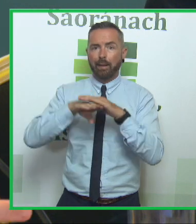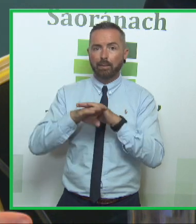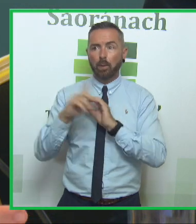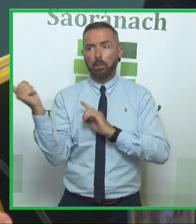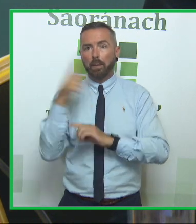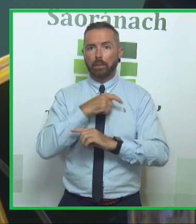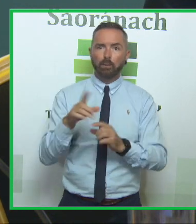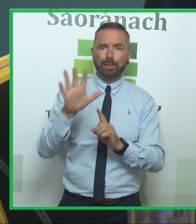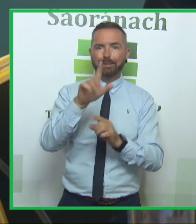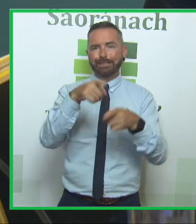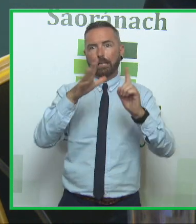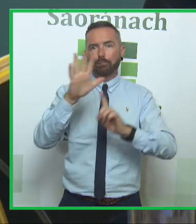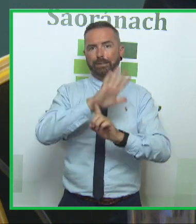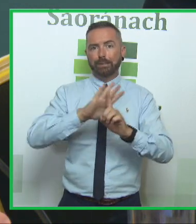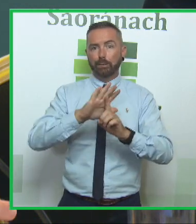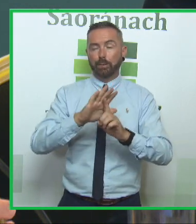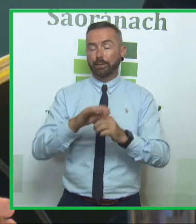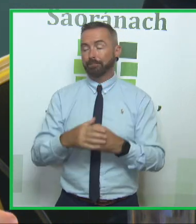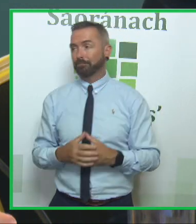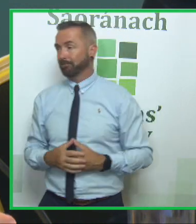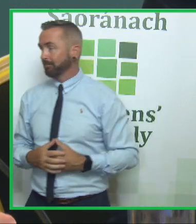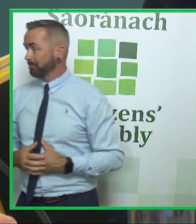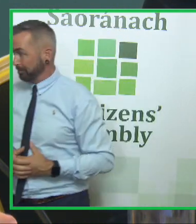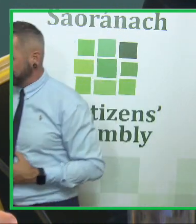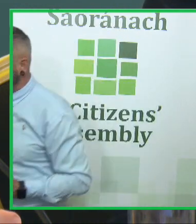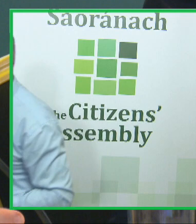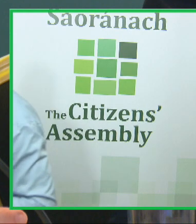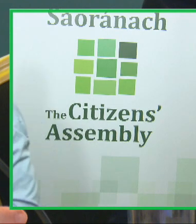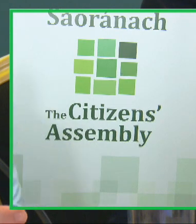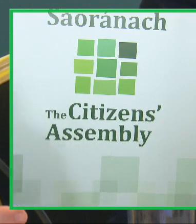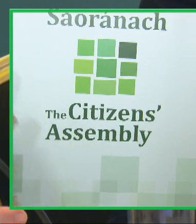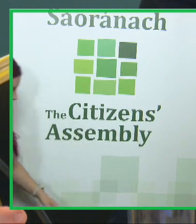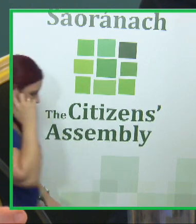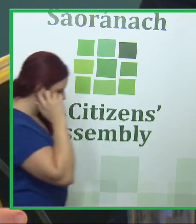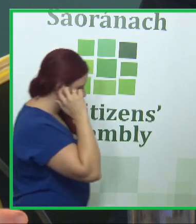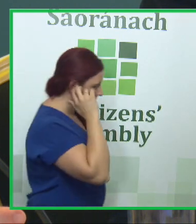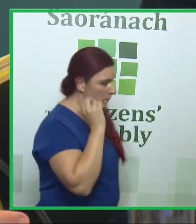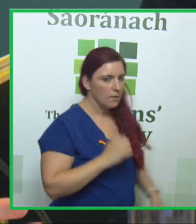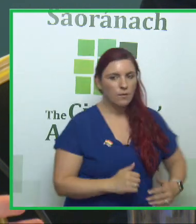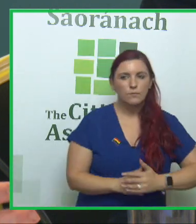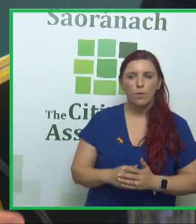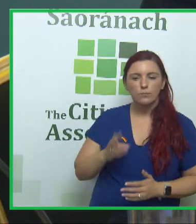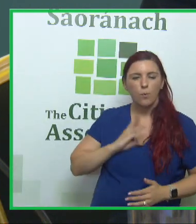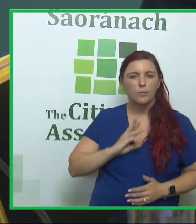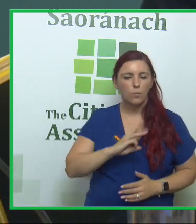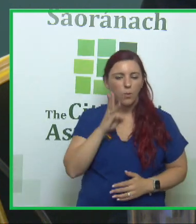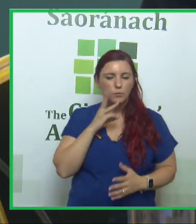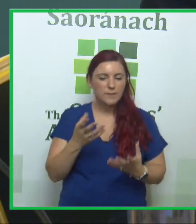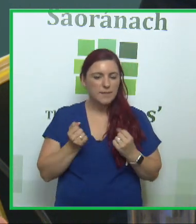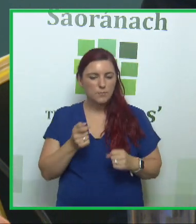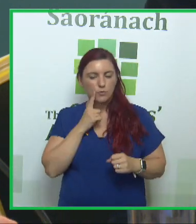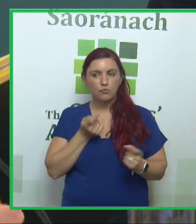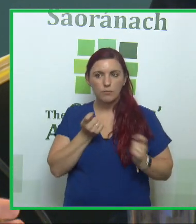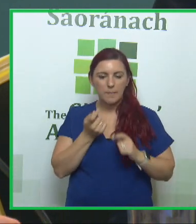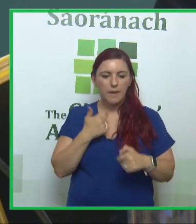danger. In terms of a woman willing to take treatment and then what happens to her child, it really depends on the